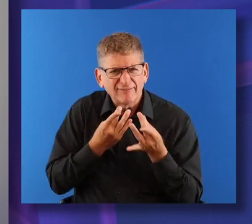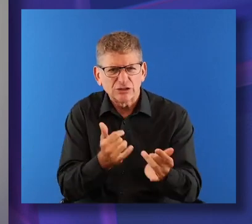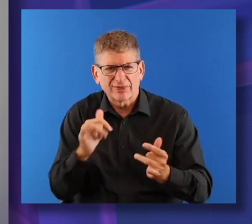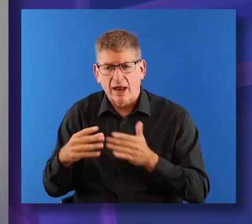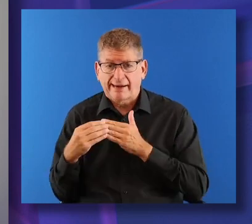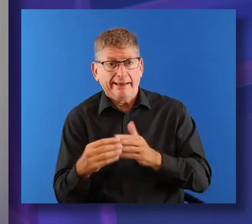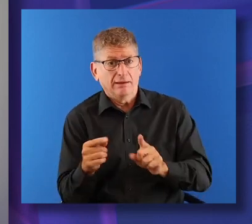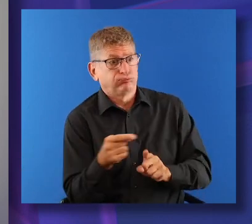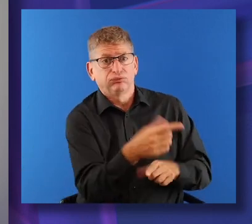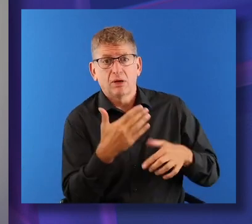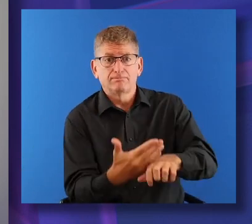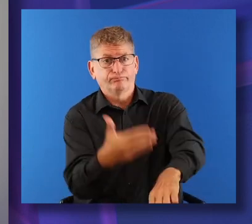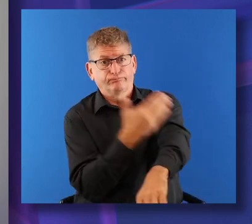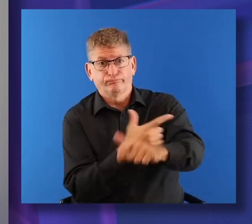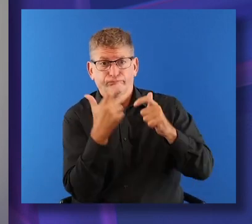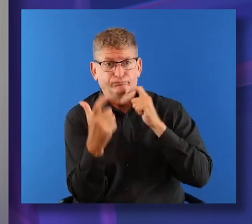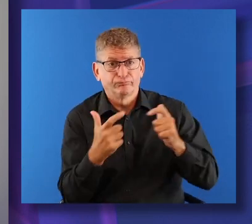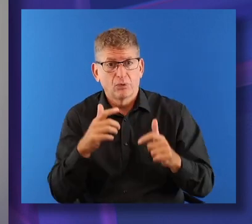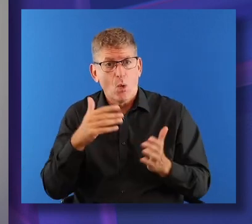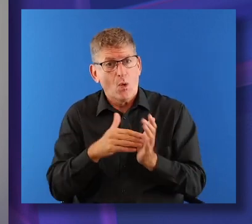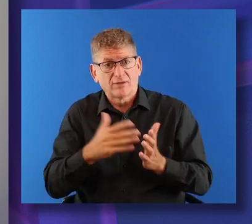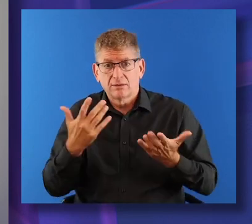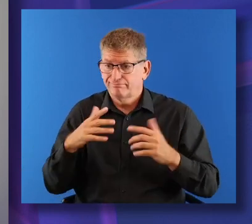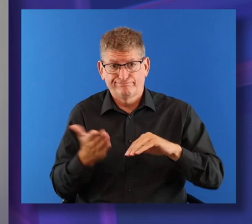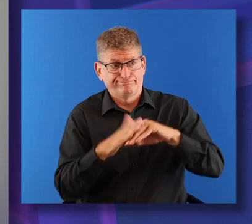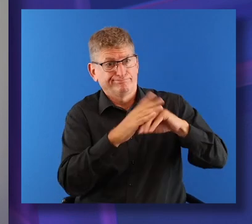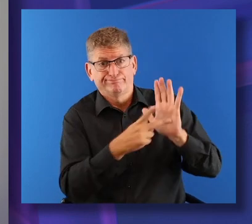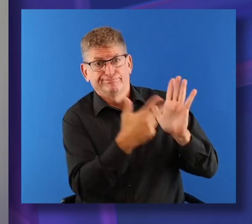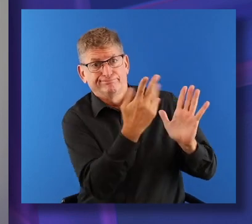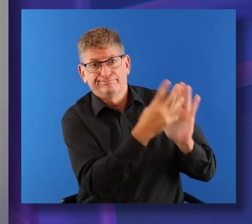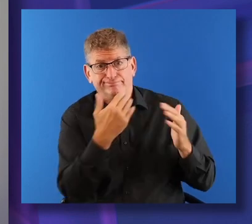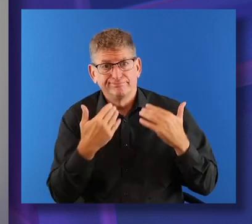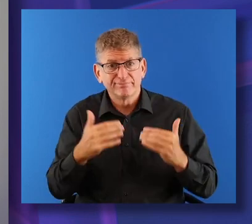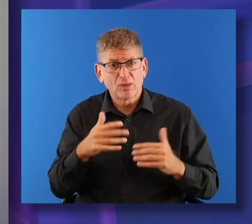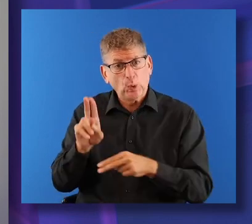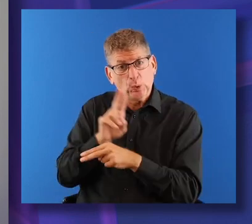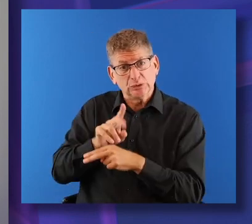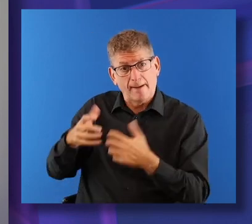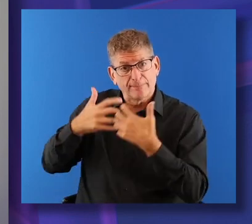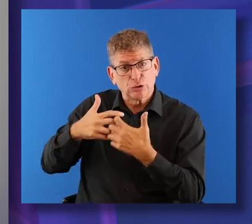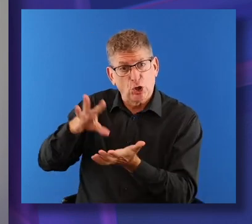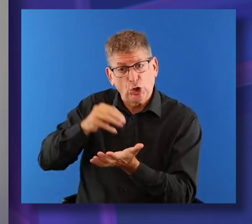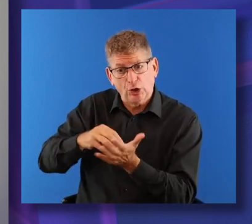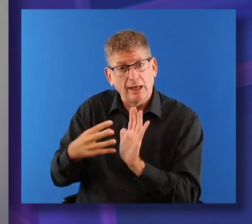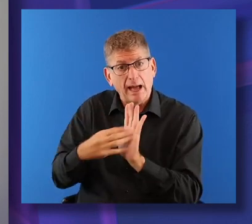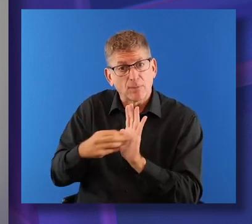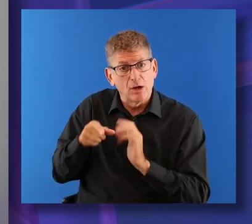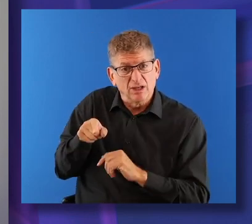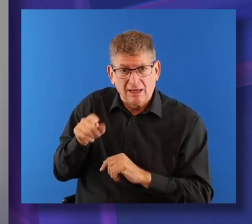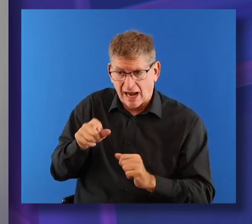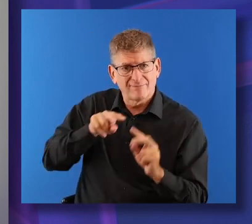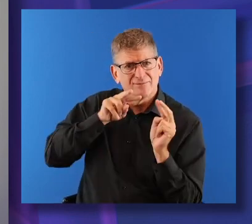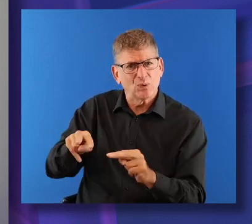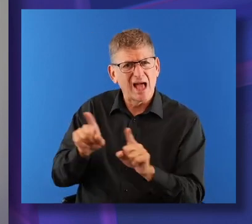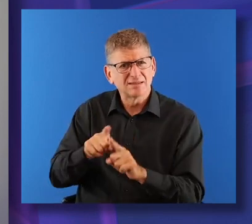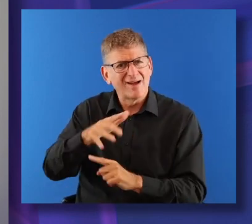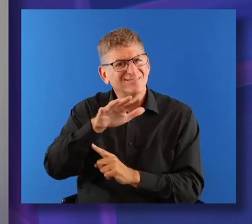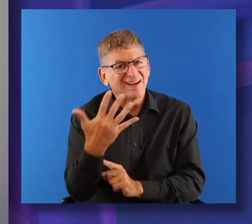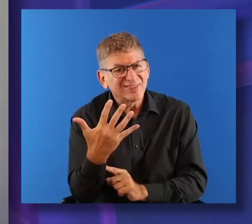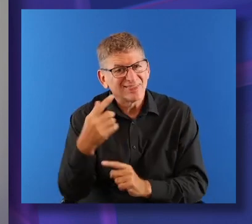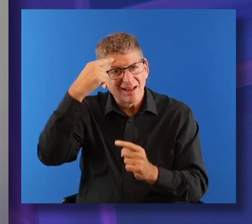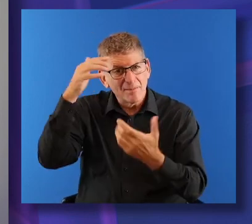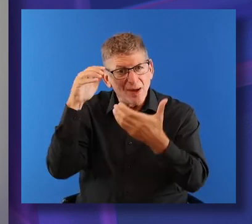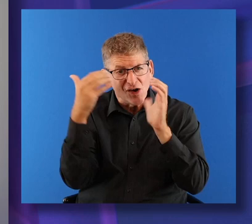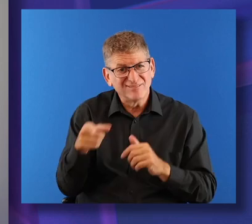use of machine learning emulators can be viewed as a fifth paradigm of scientific discovery and represents one of the most exciting frontiers